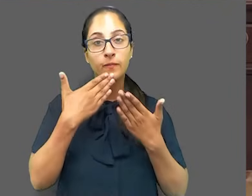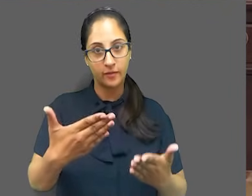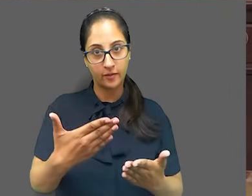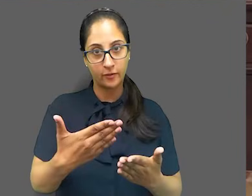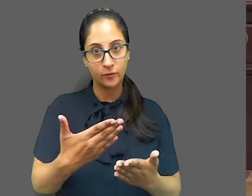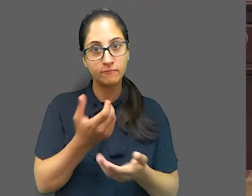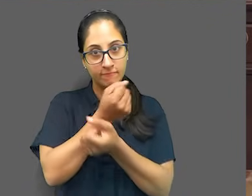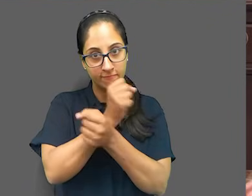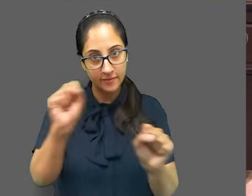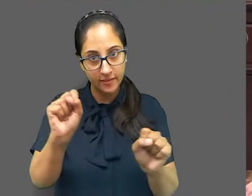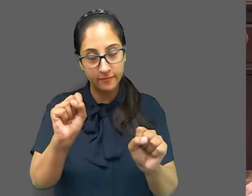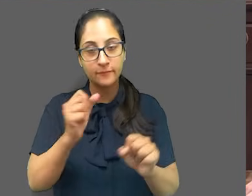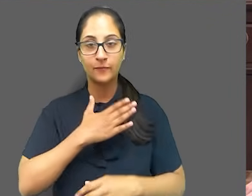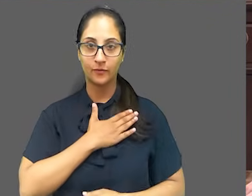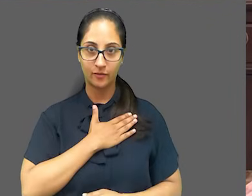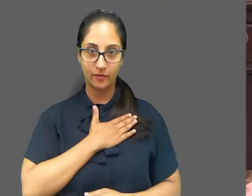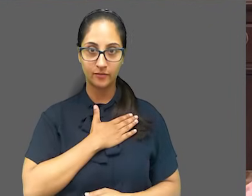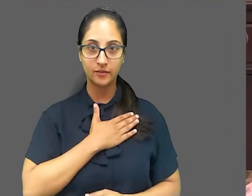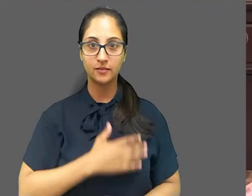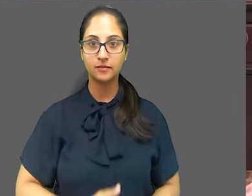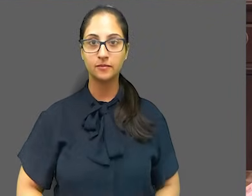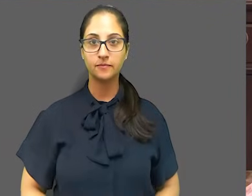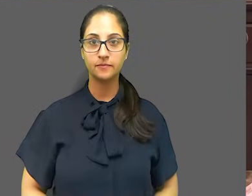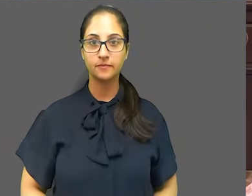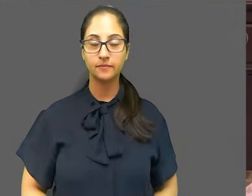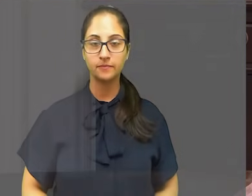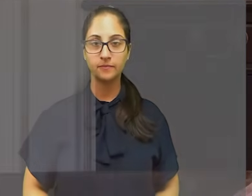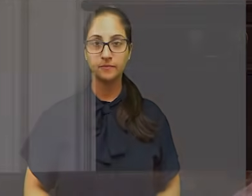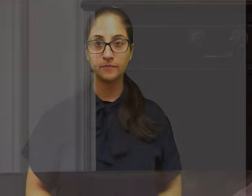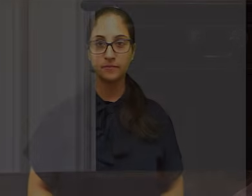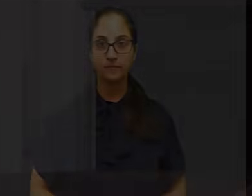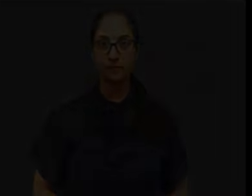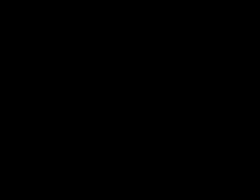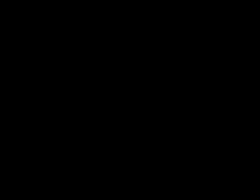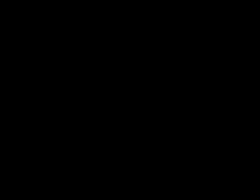to all of you and stay safe. Khuda Hafiz.